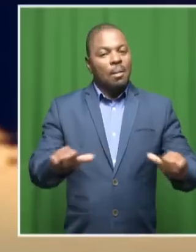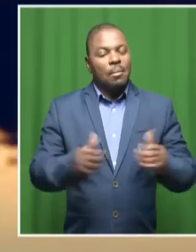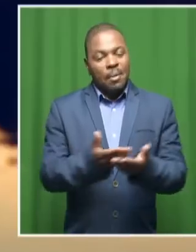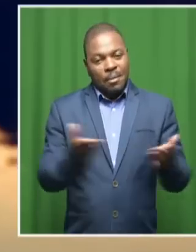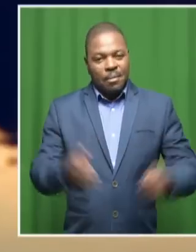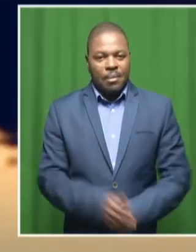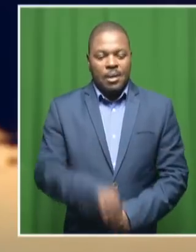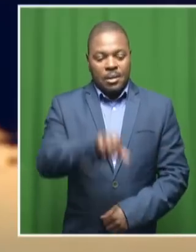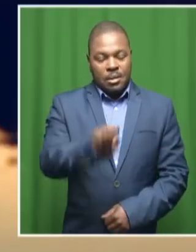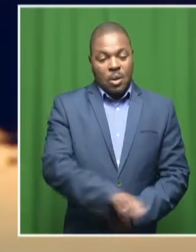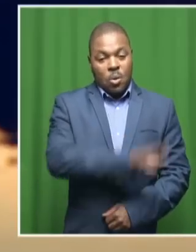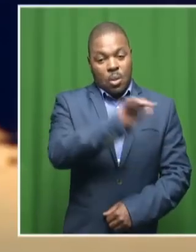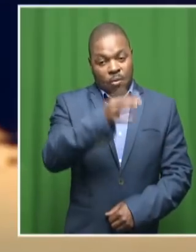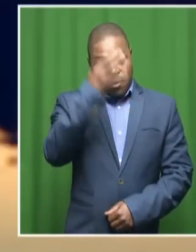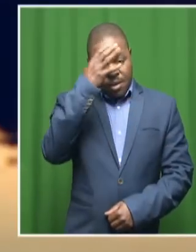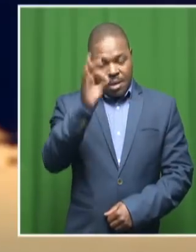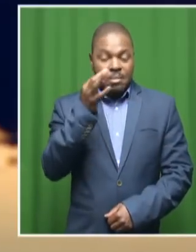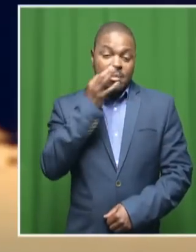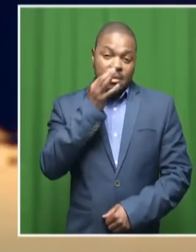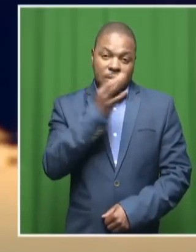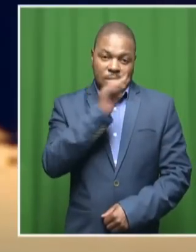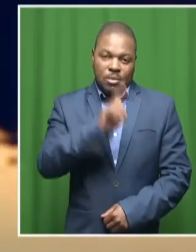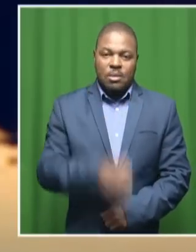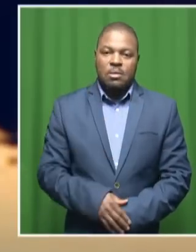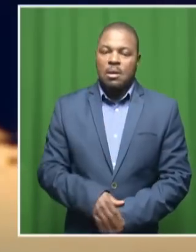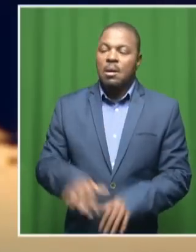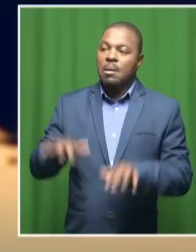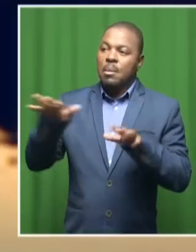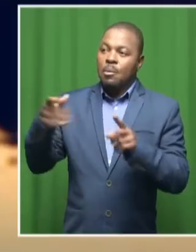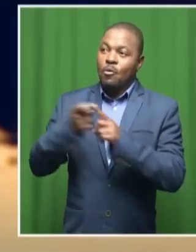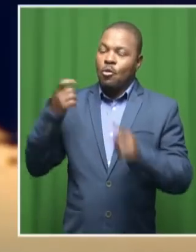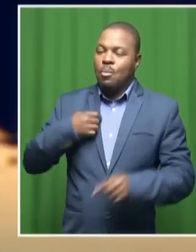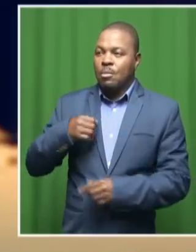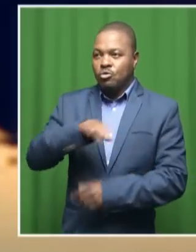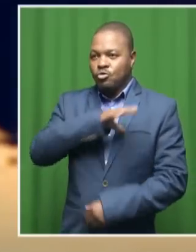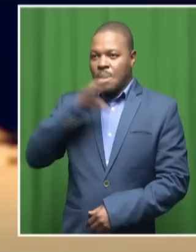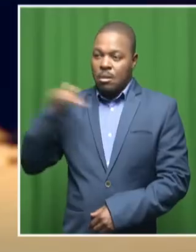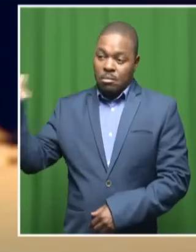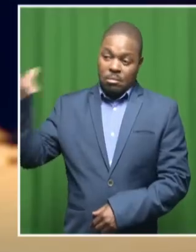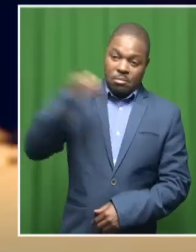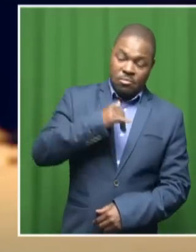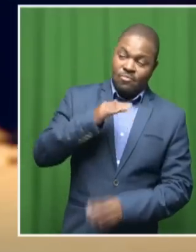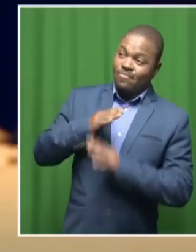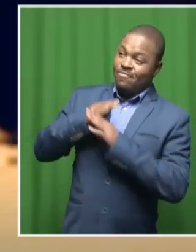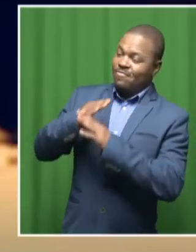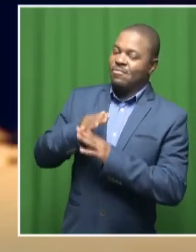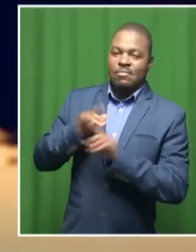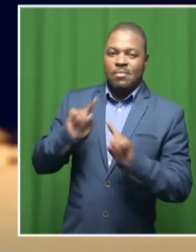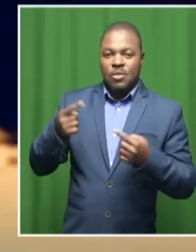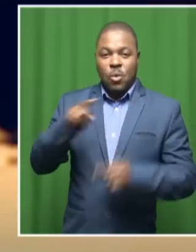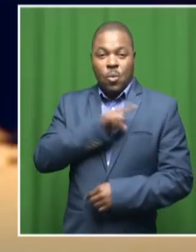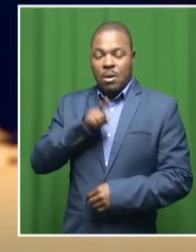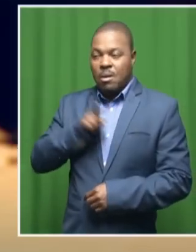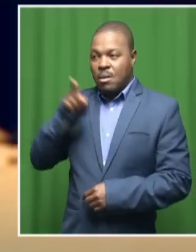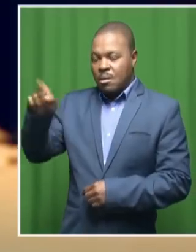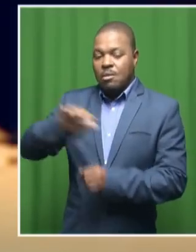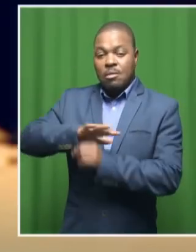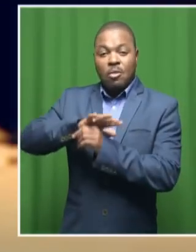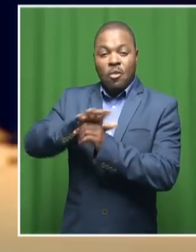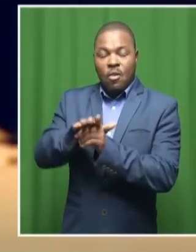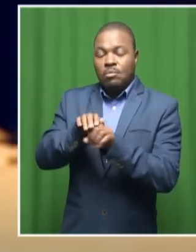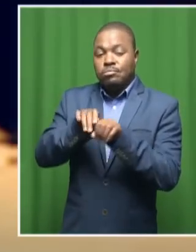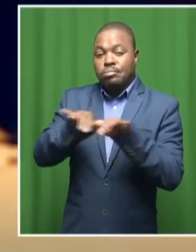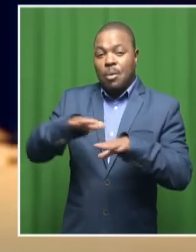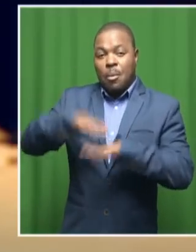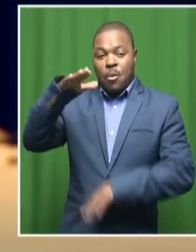The South African government insists it will not impose restrictions on travellers from China as COVID-19 infections in that country continue to